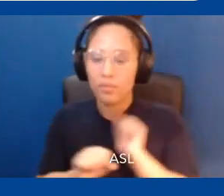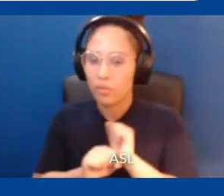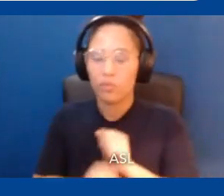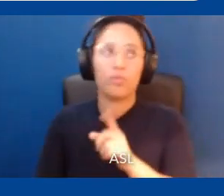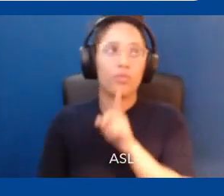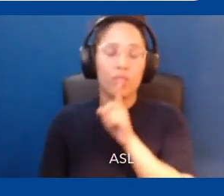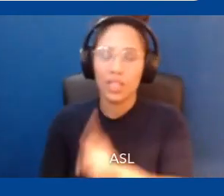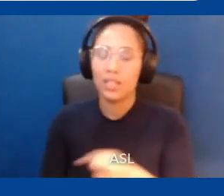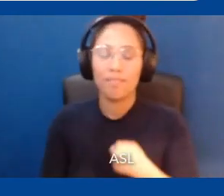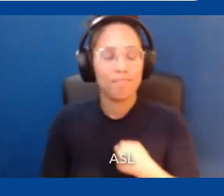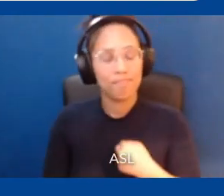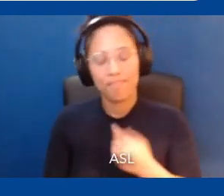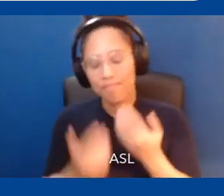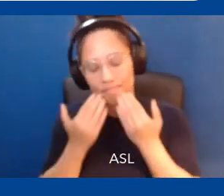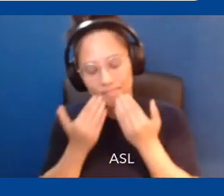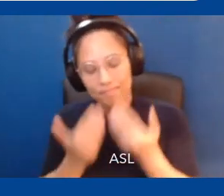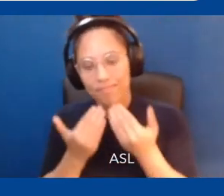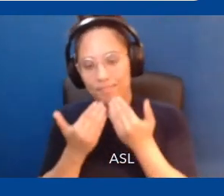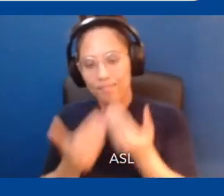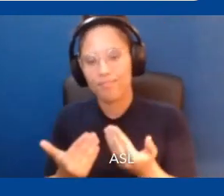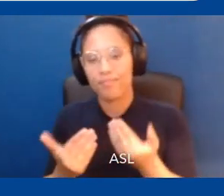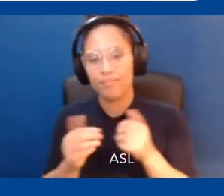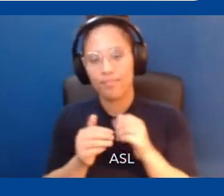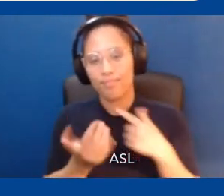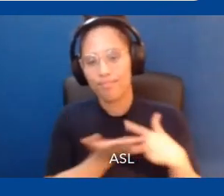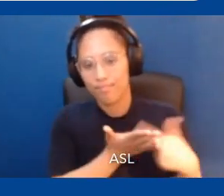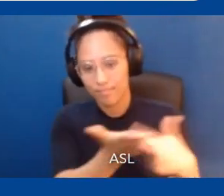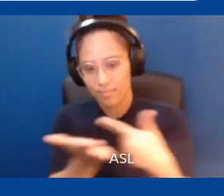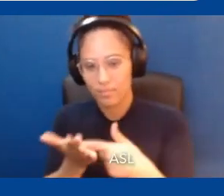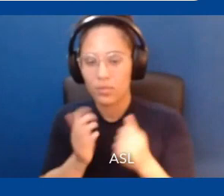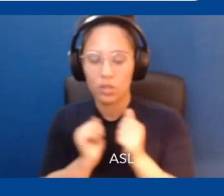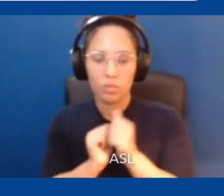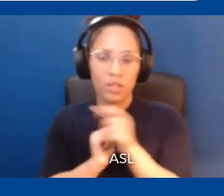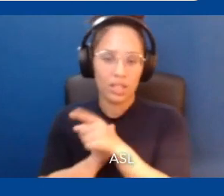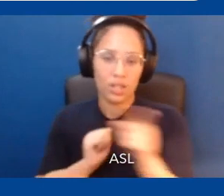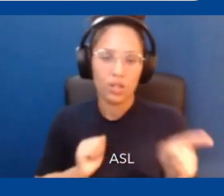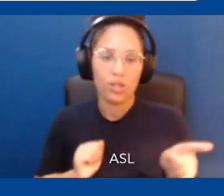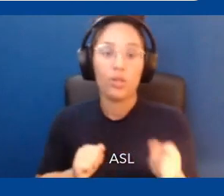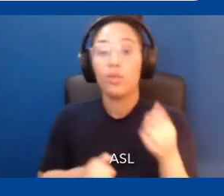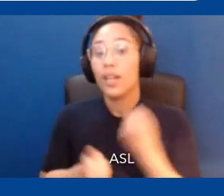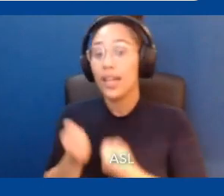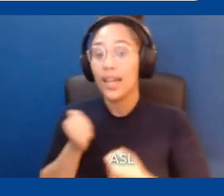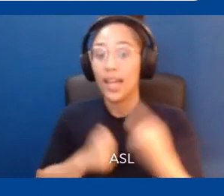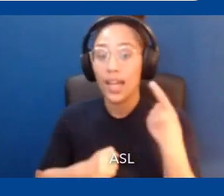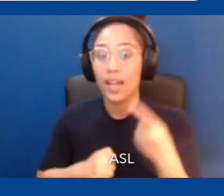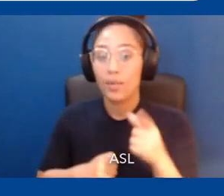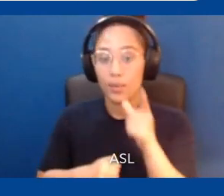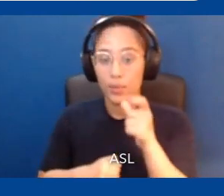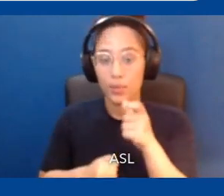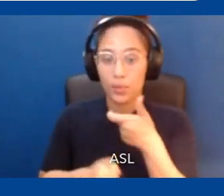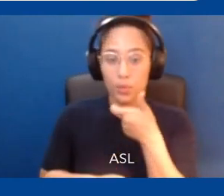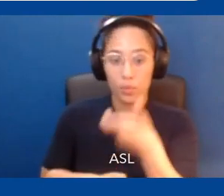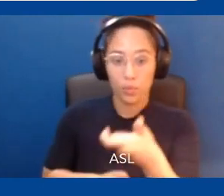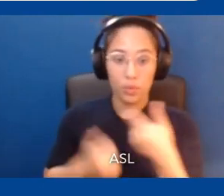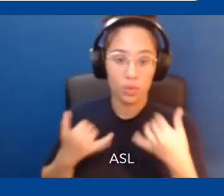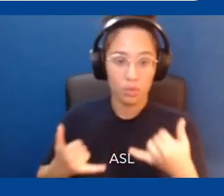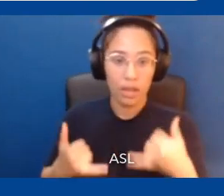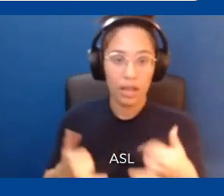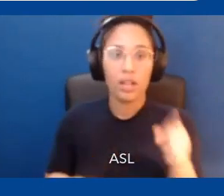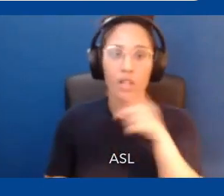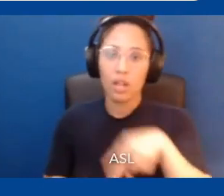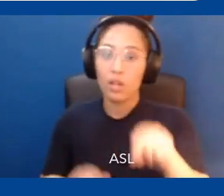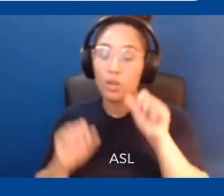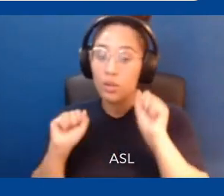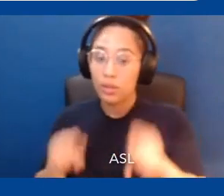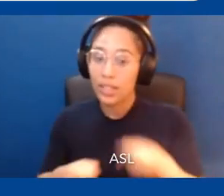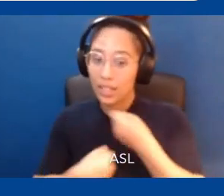in conversation with you all. For everyone watching, you can create your own breakout groups if